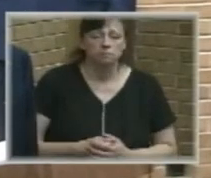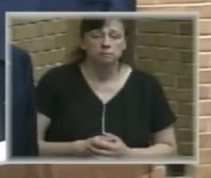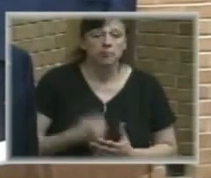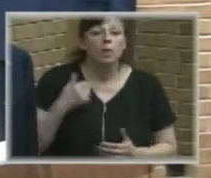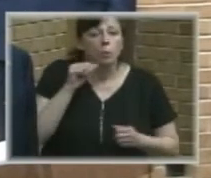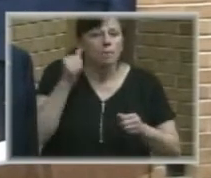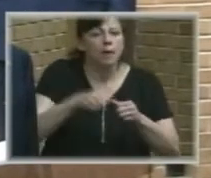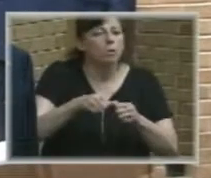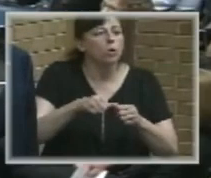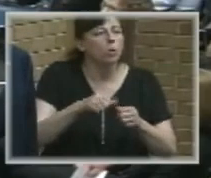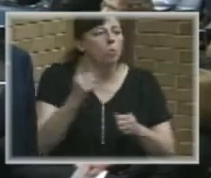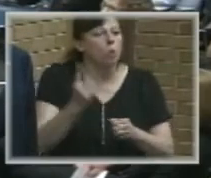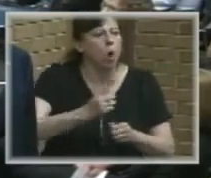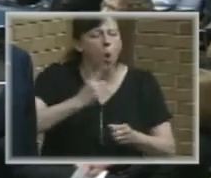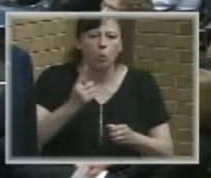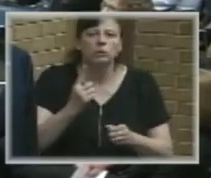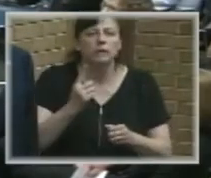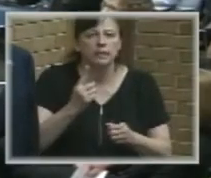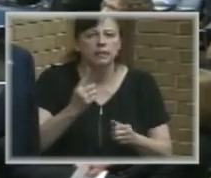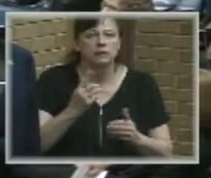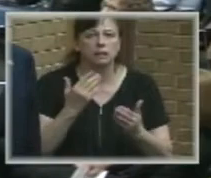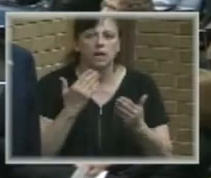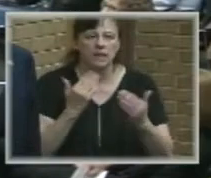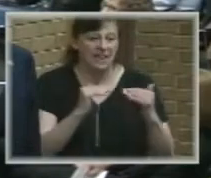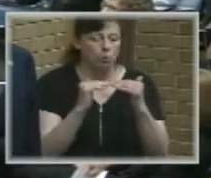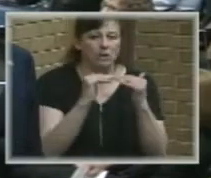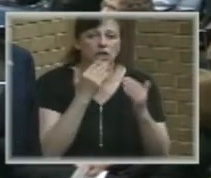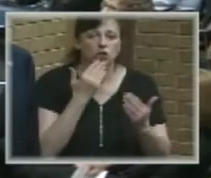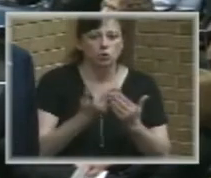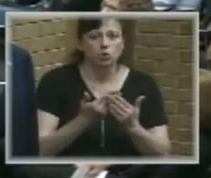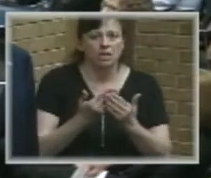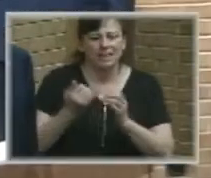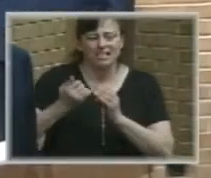are only as good as our last call for service.